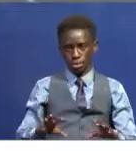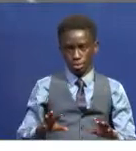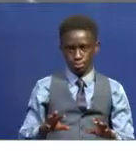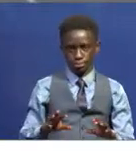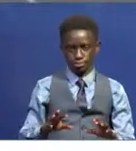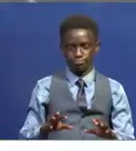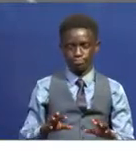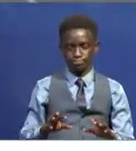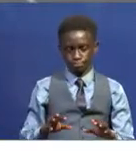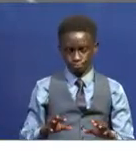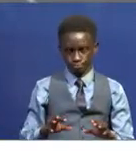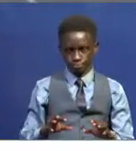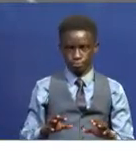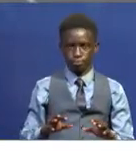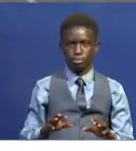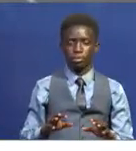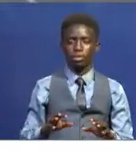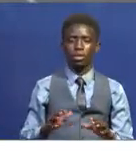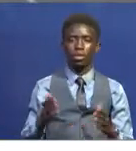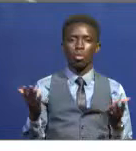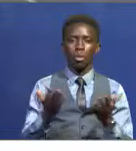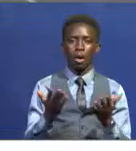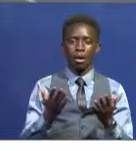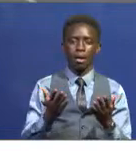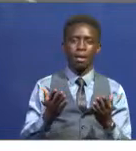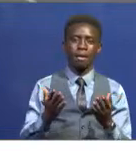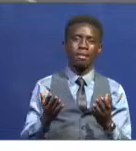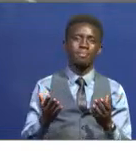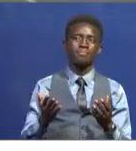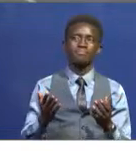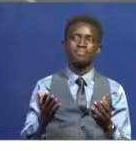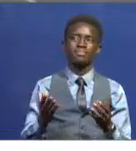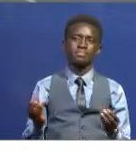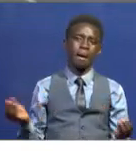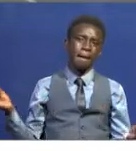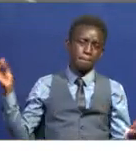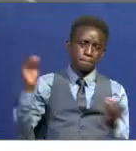of excess funds that are lying idle.